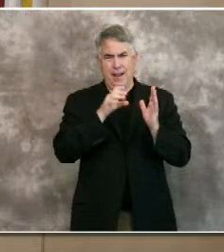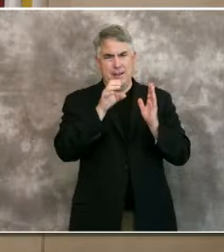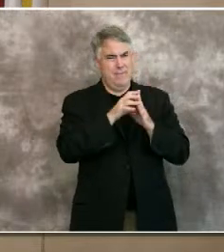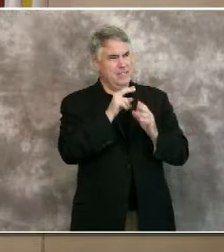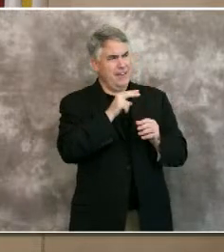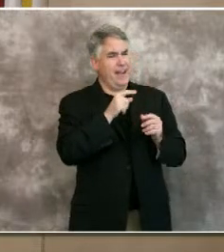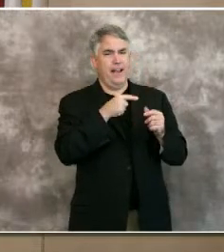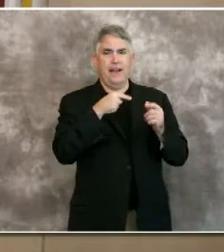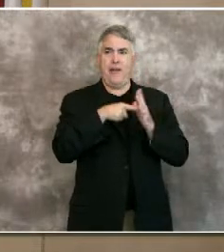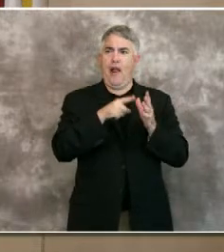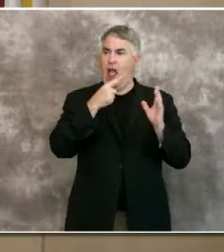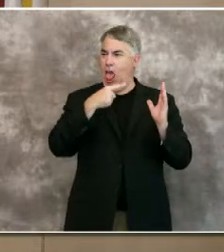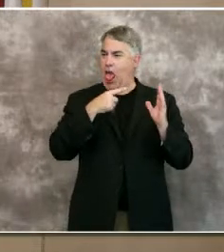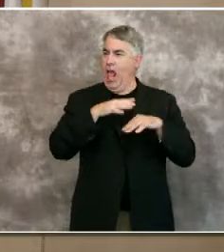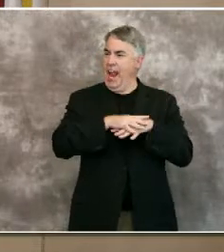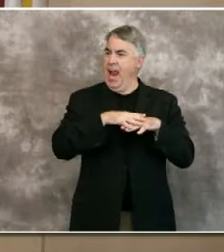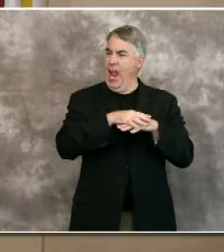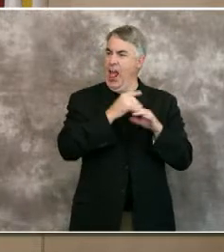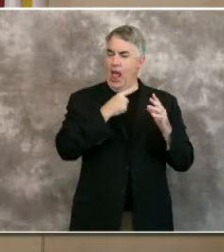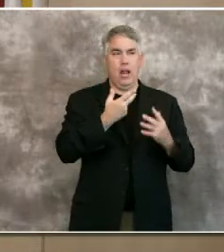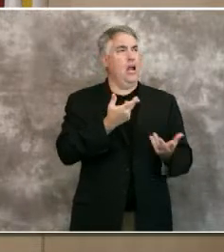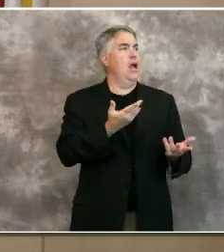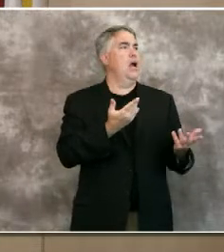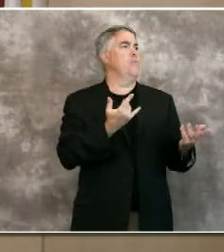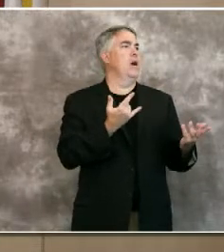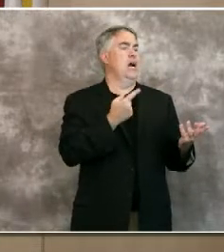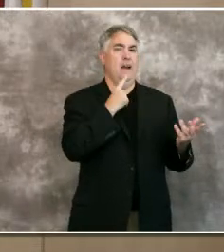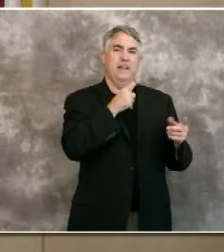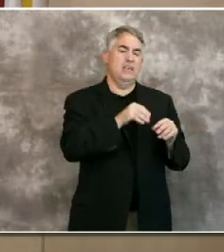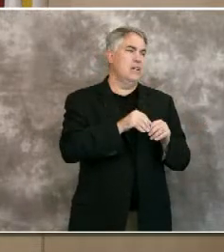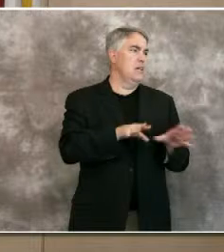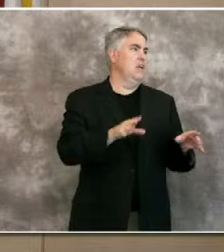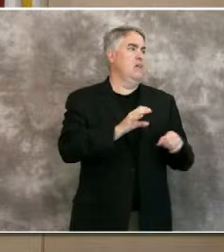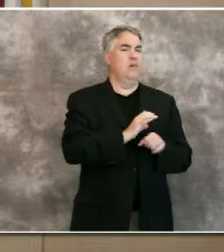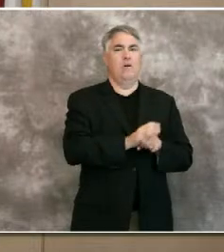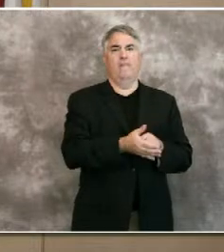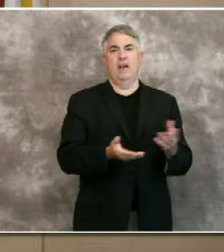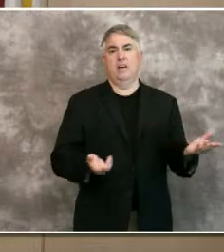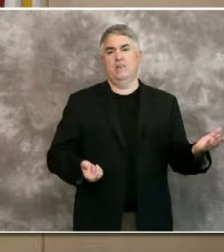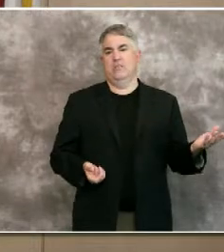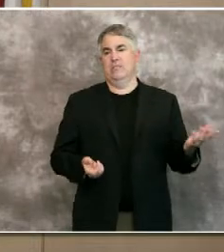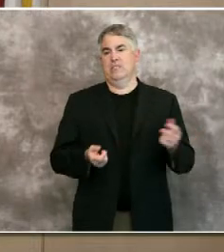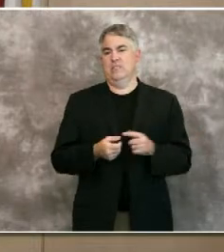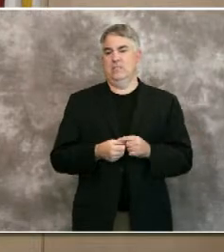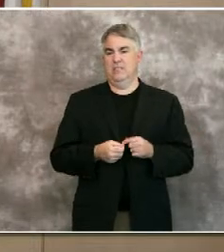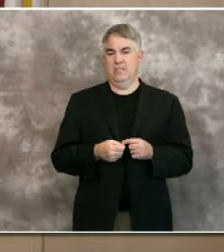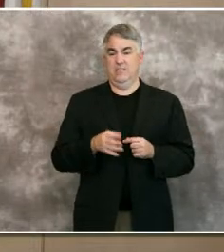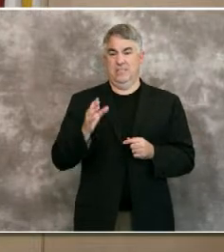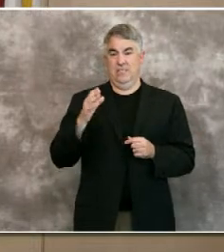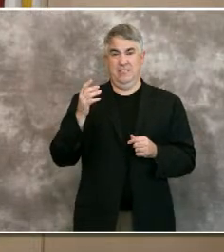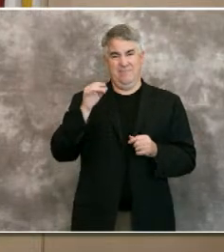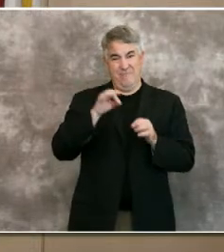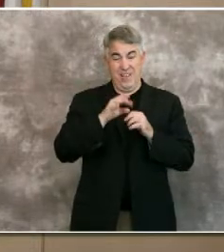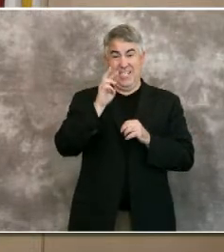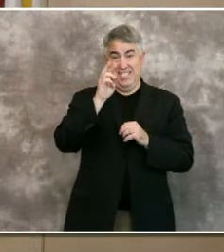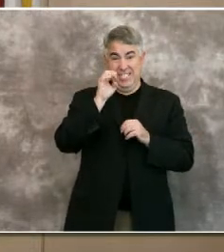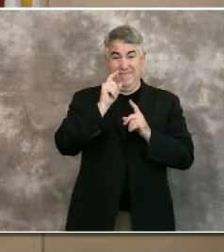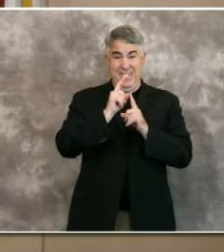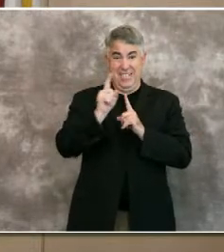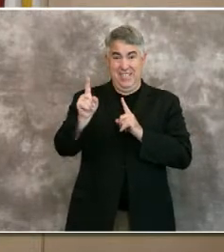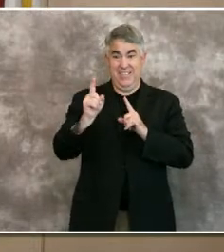it spread. So when people come together and are within 6 feet of each other without facial